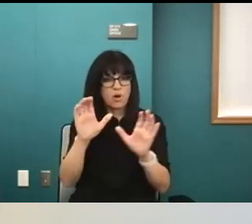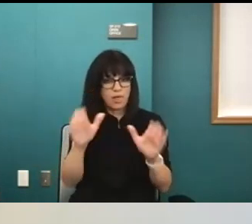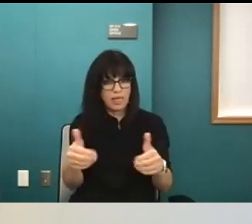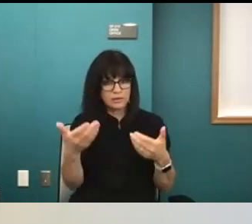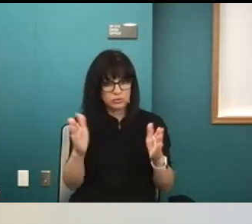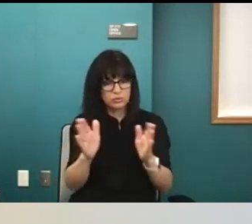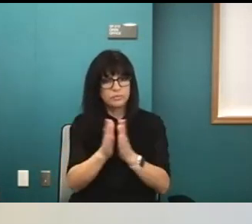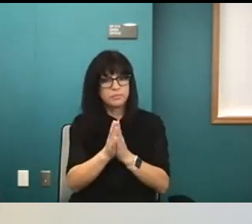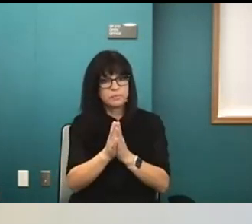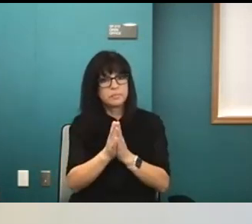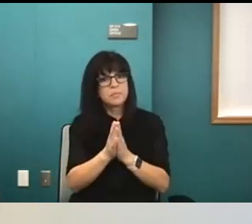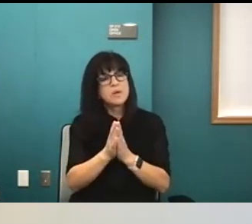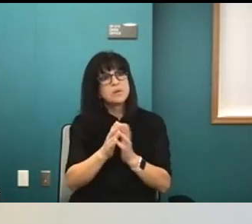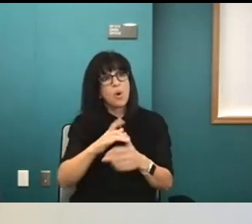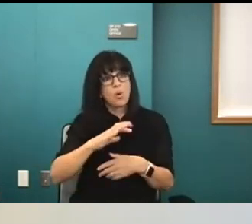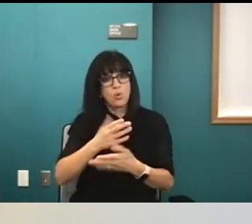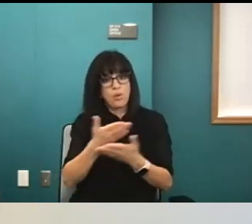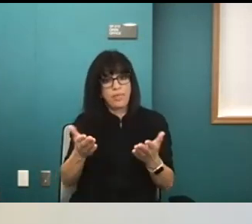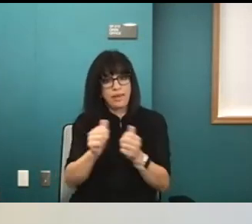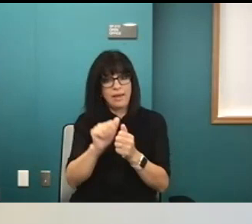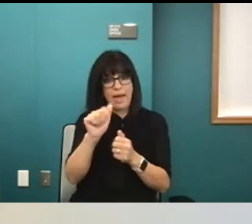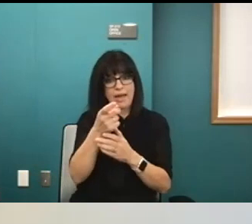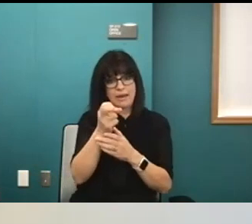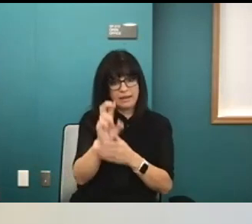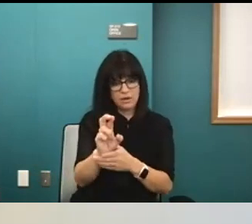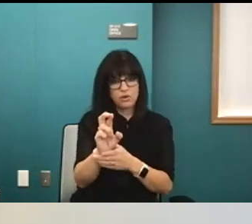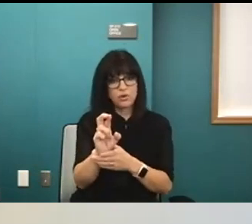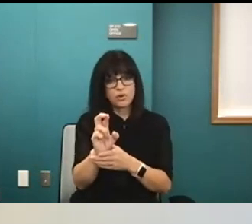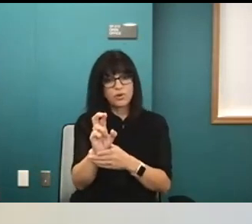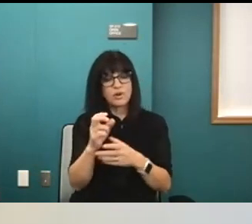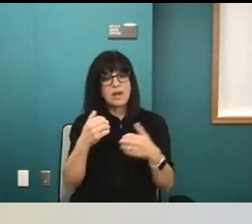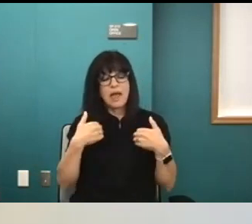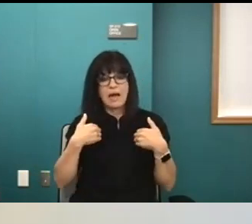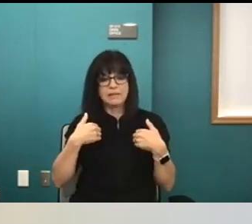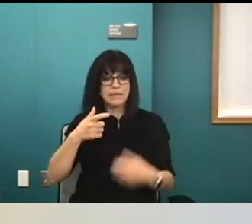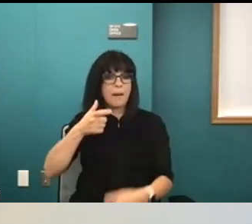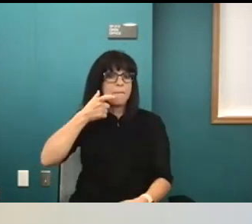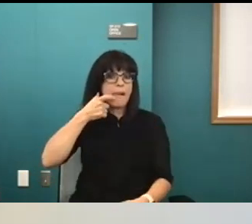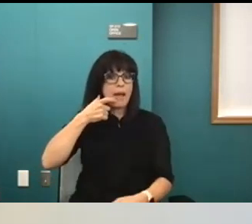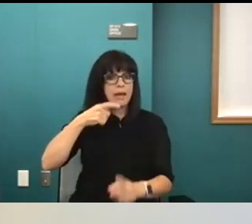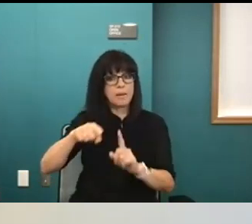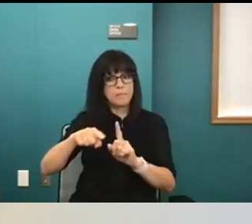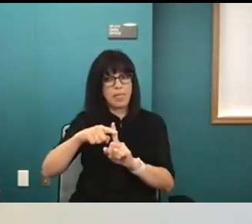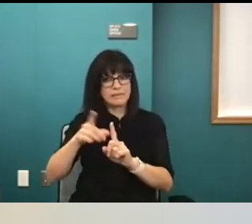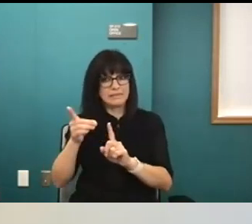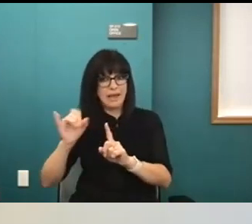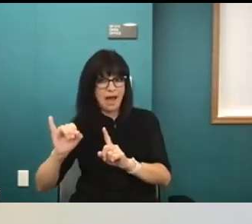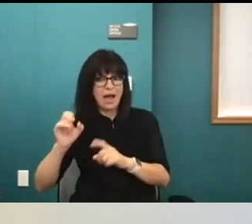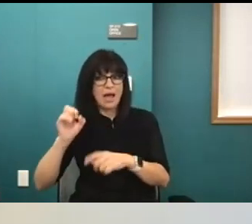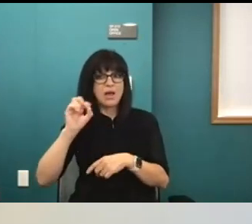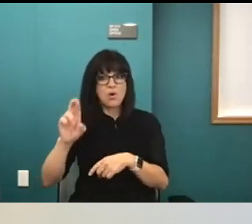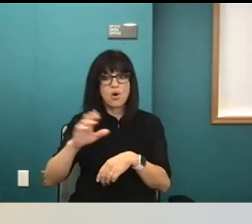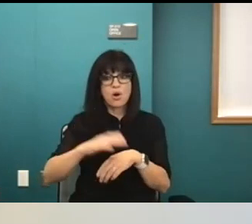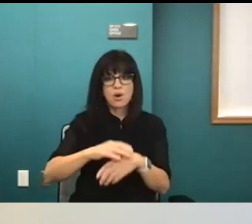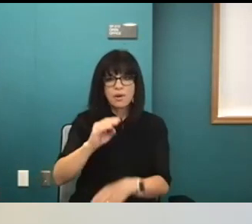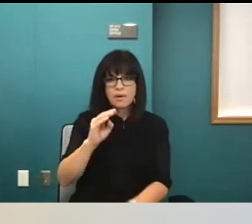So the kind of cool thing is with the Adhere, it does have, a mic plus DI or a fully DAI